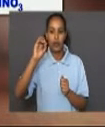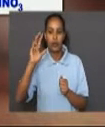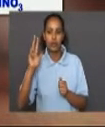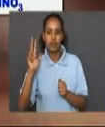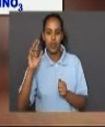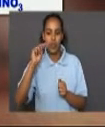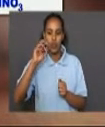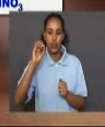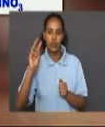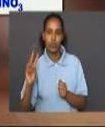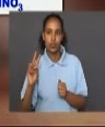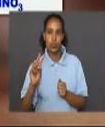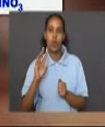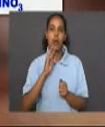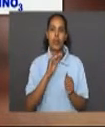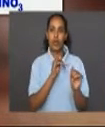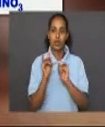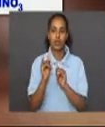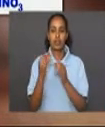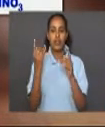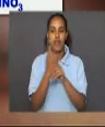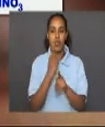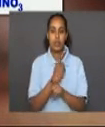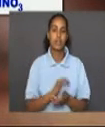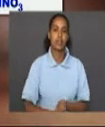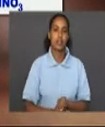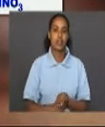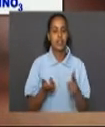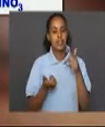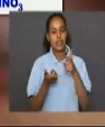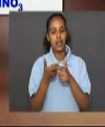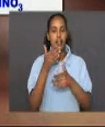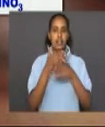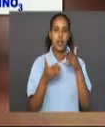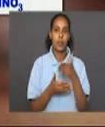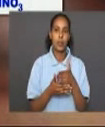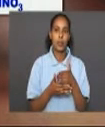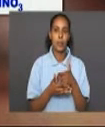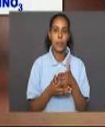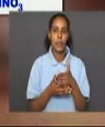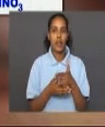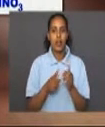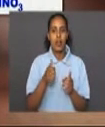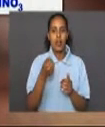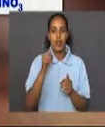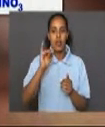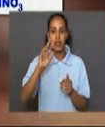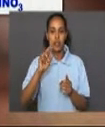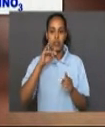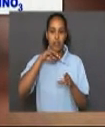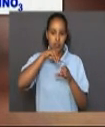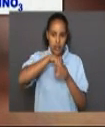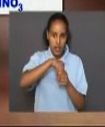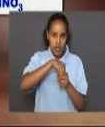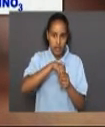oxide. Water is also formed. In the second step, air is added